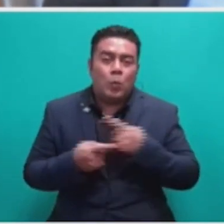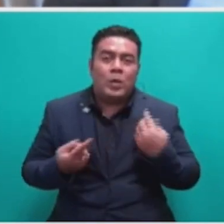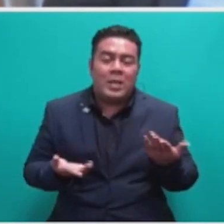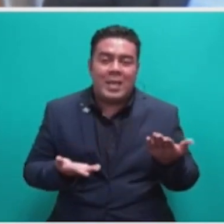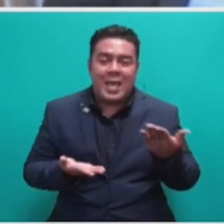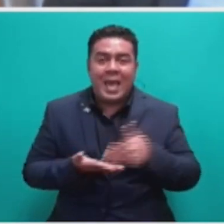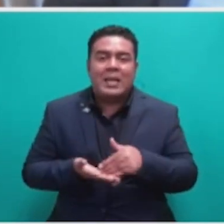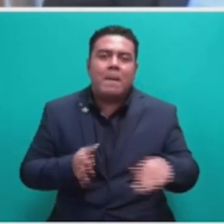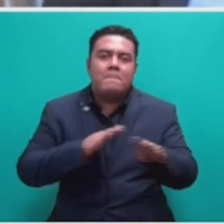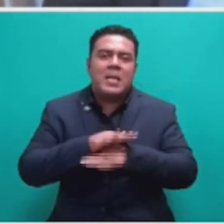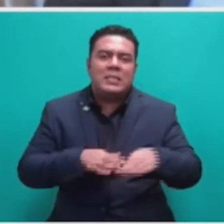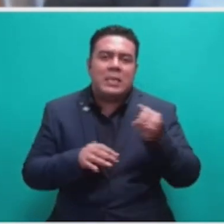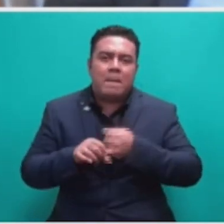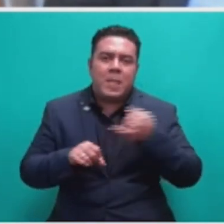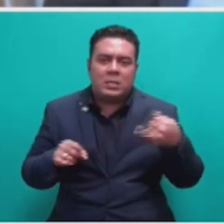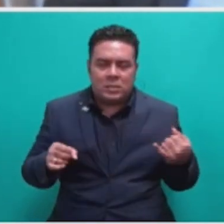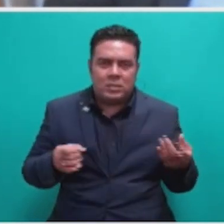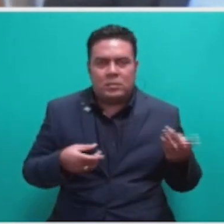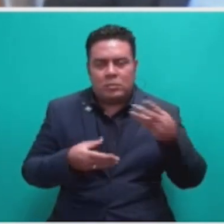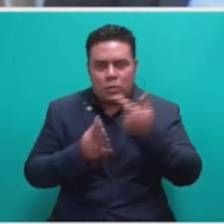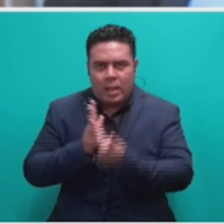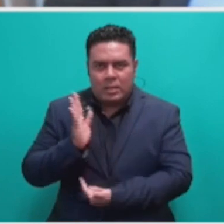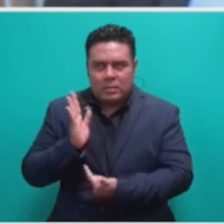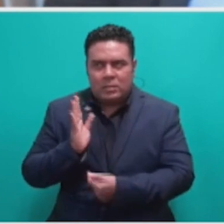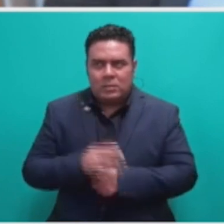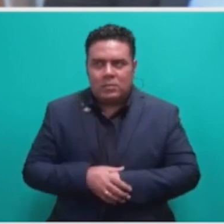basic medicine. Mr. Speaker,